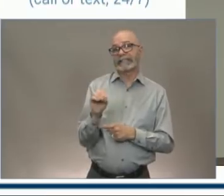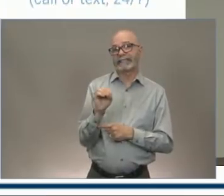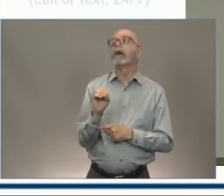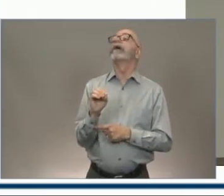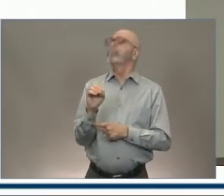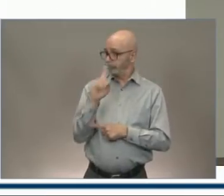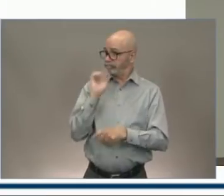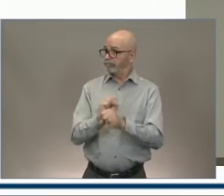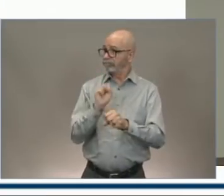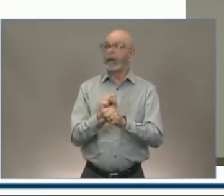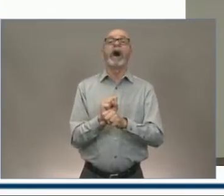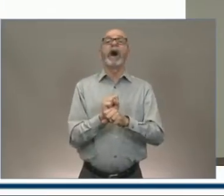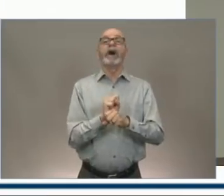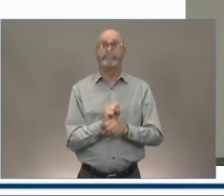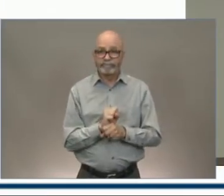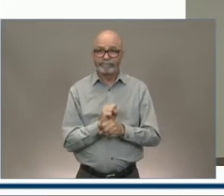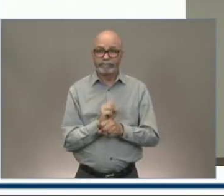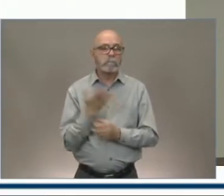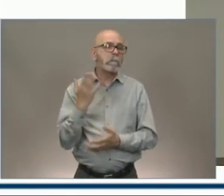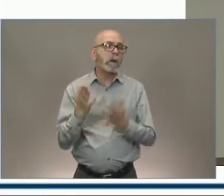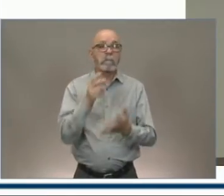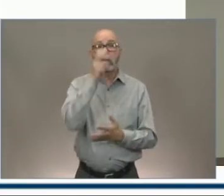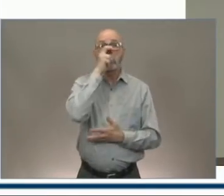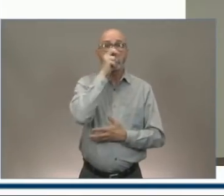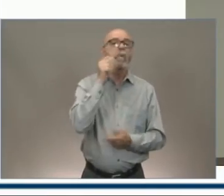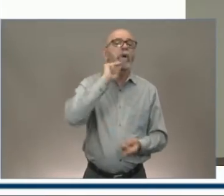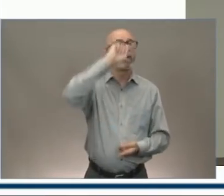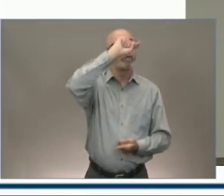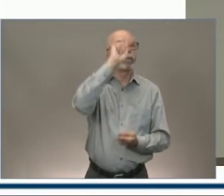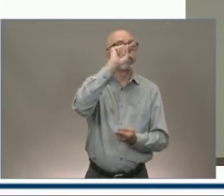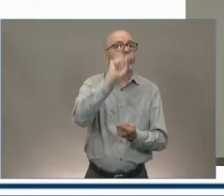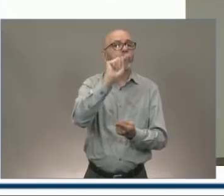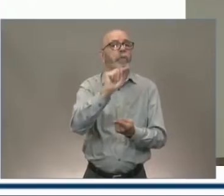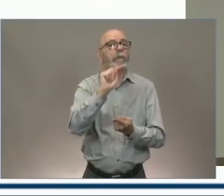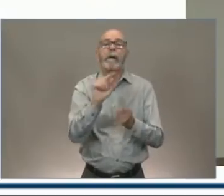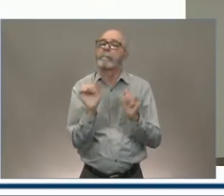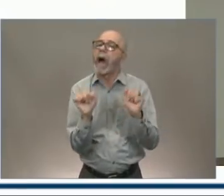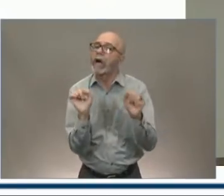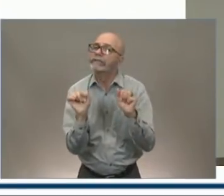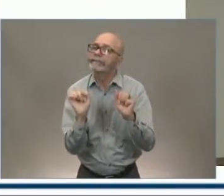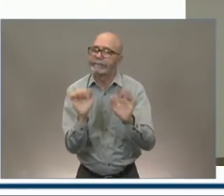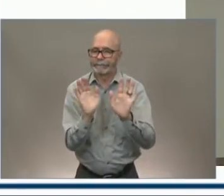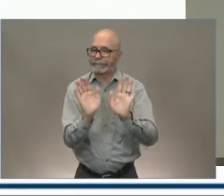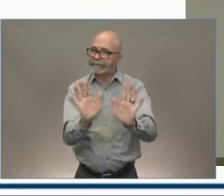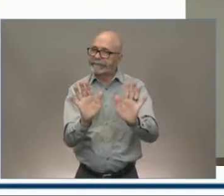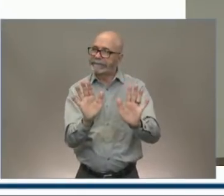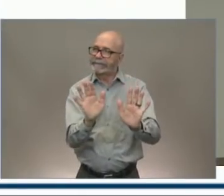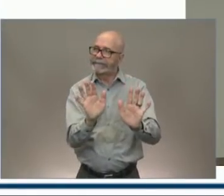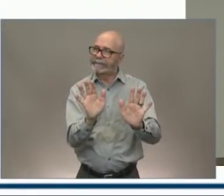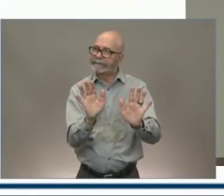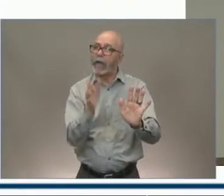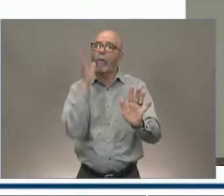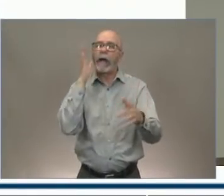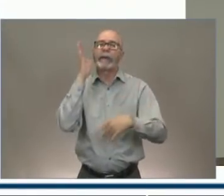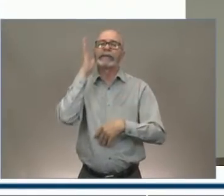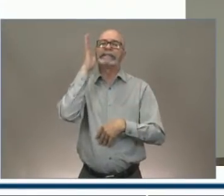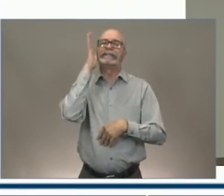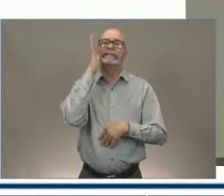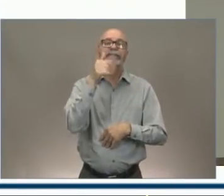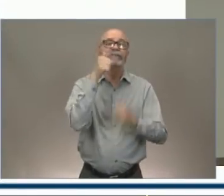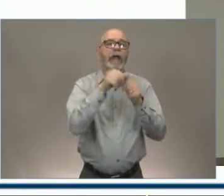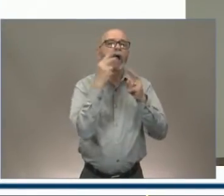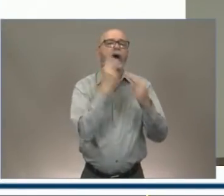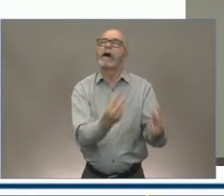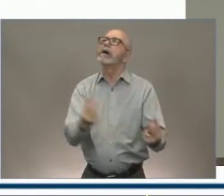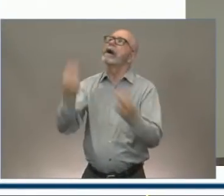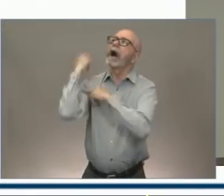restrictions should become much less needed. This is something we will be able to look back on ultimately and say, look at what we all did to